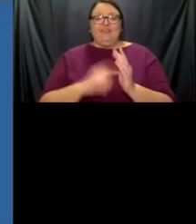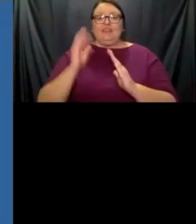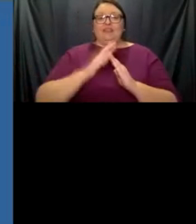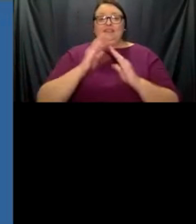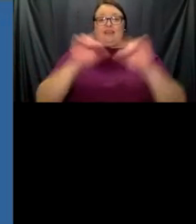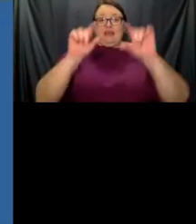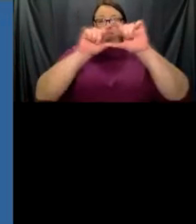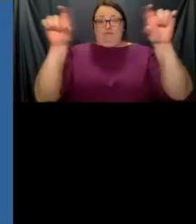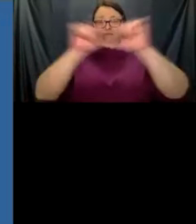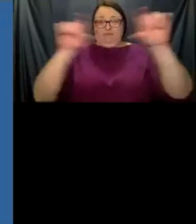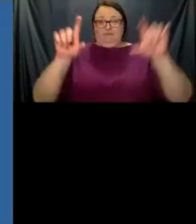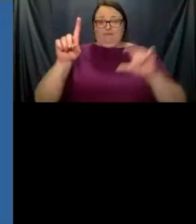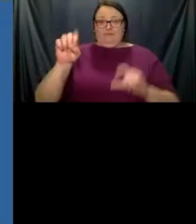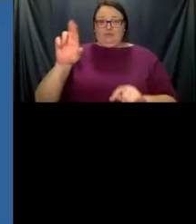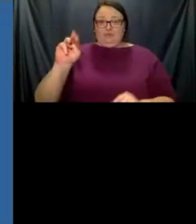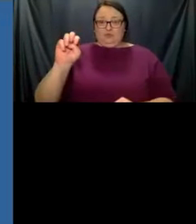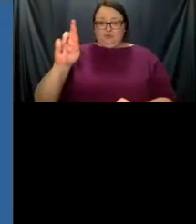y lo comparan al